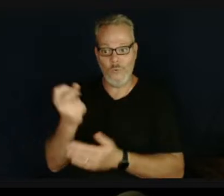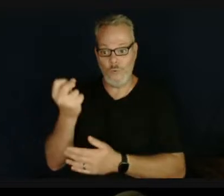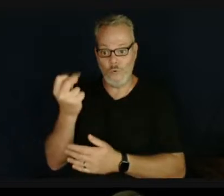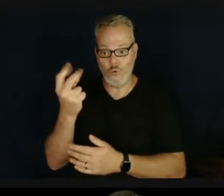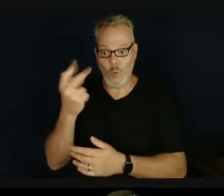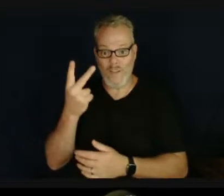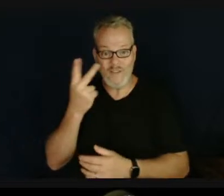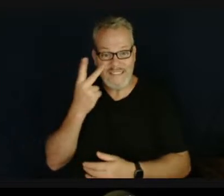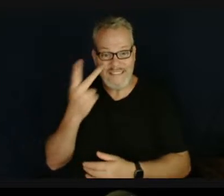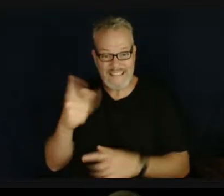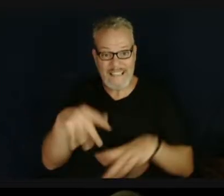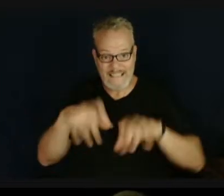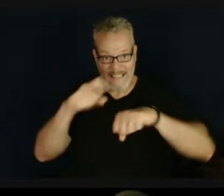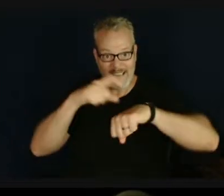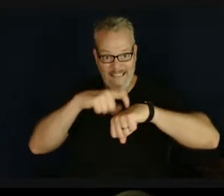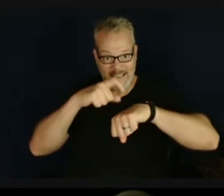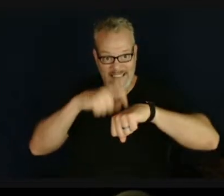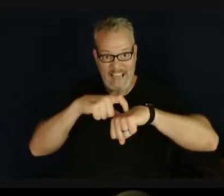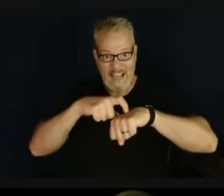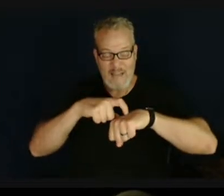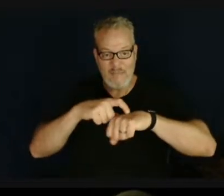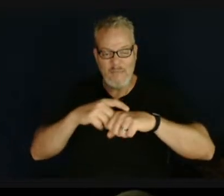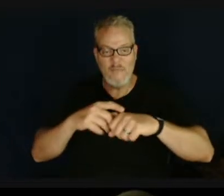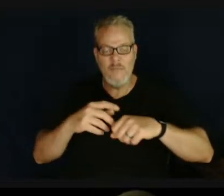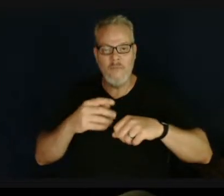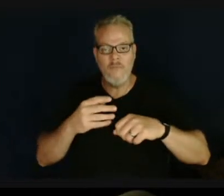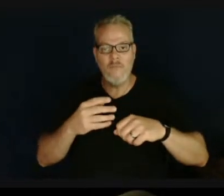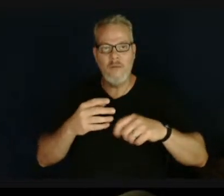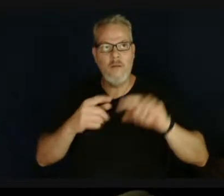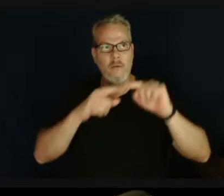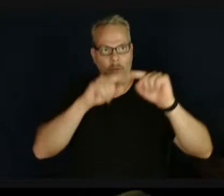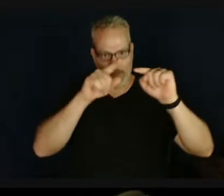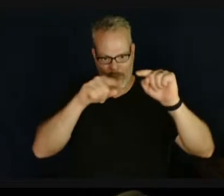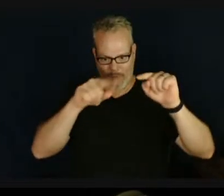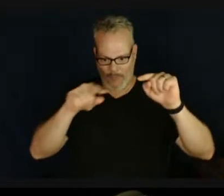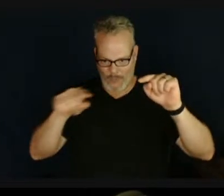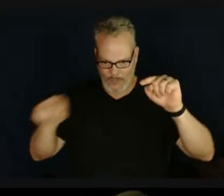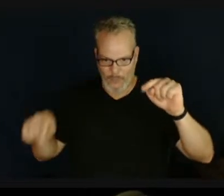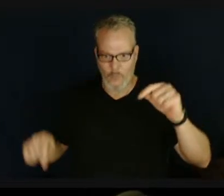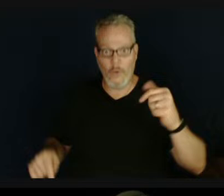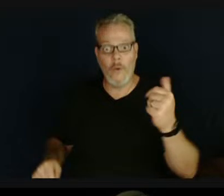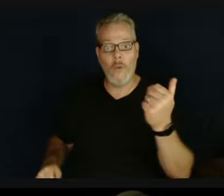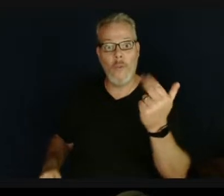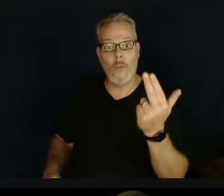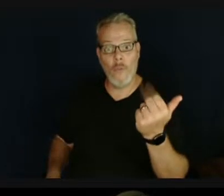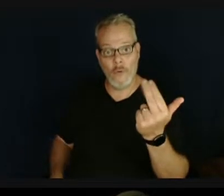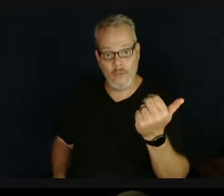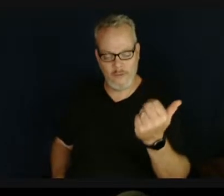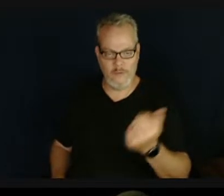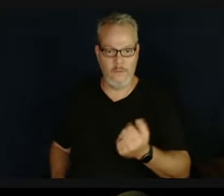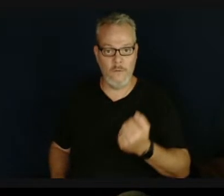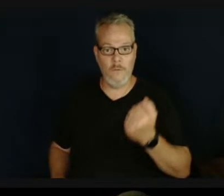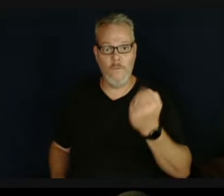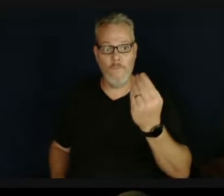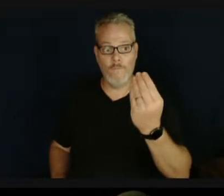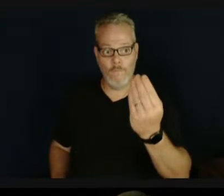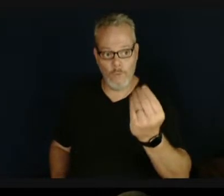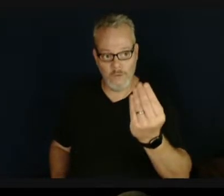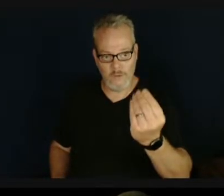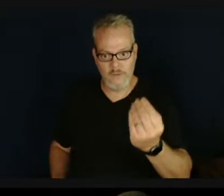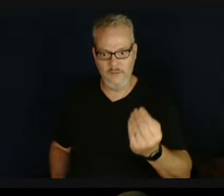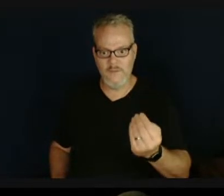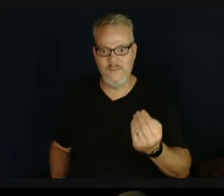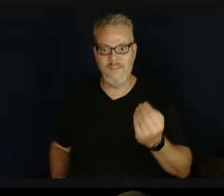long time to really break that 1,000-foot threshold for Pu'u'u. There's 13, 14, keep